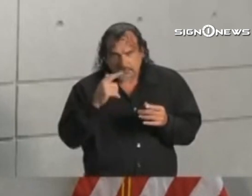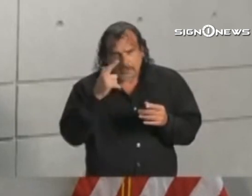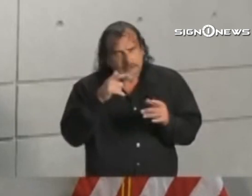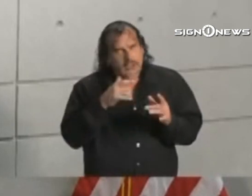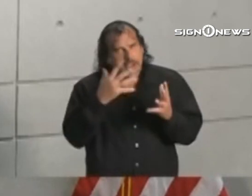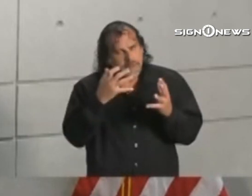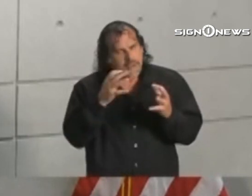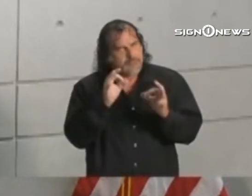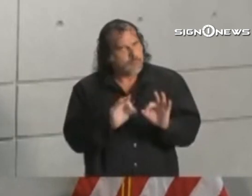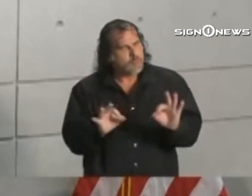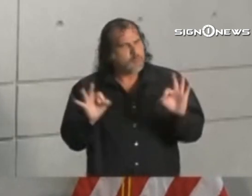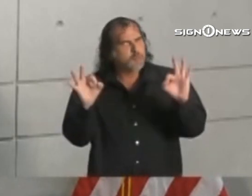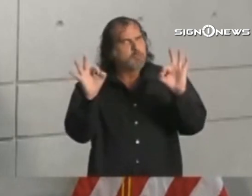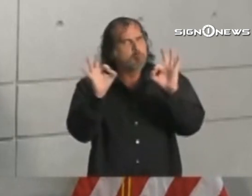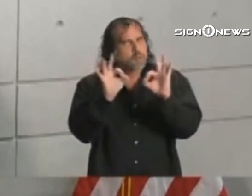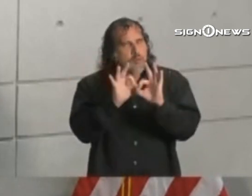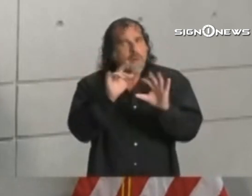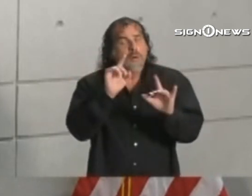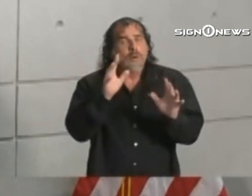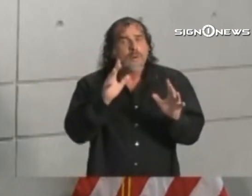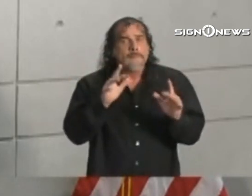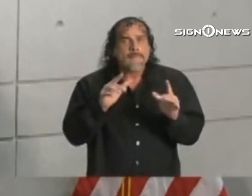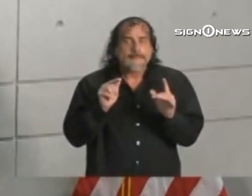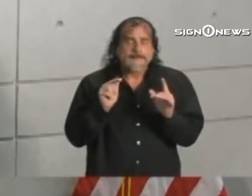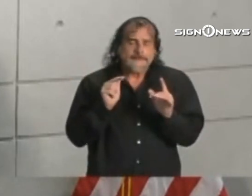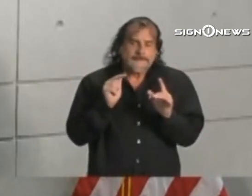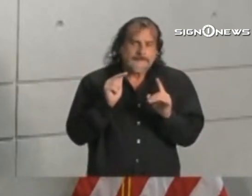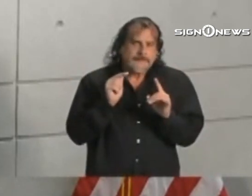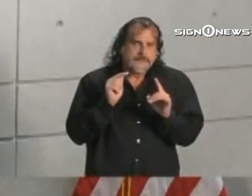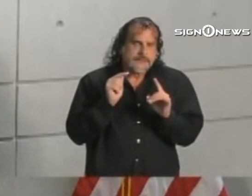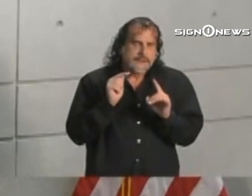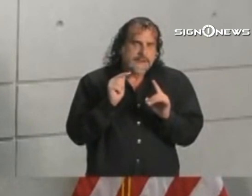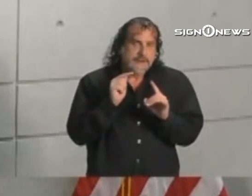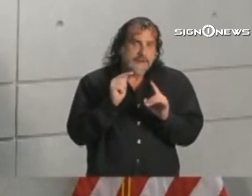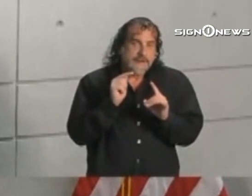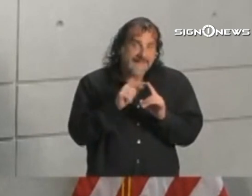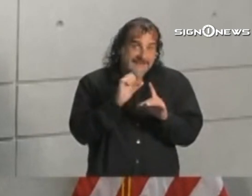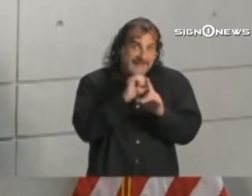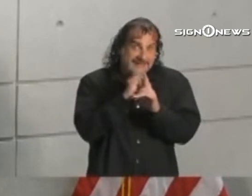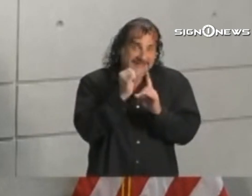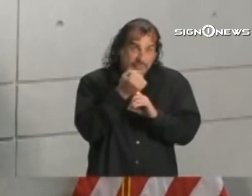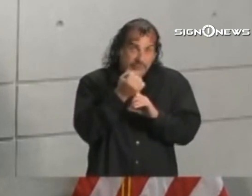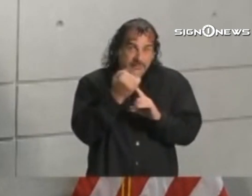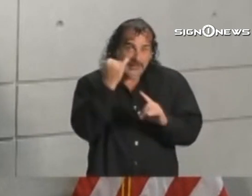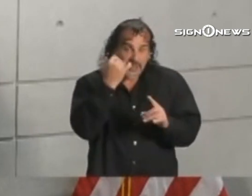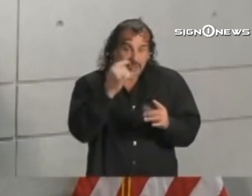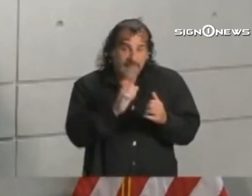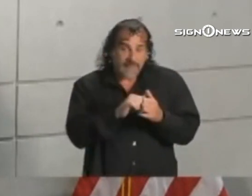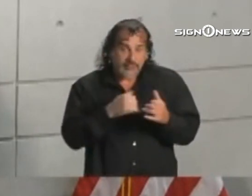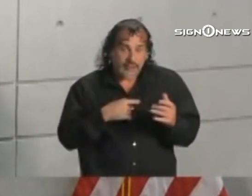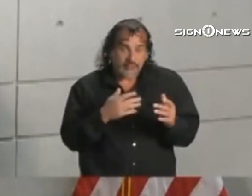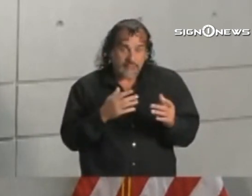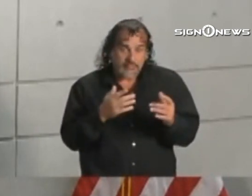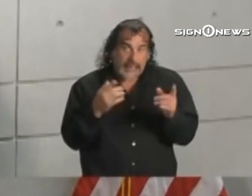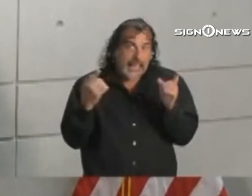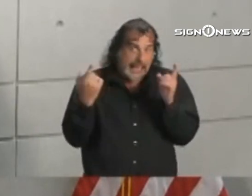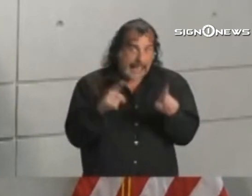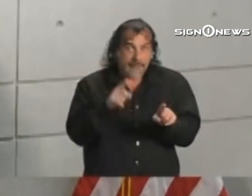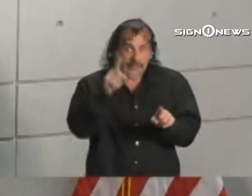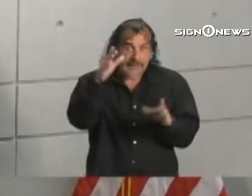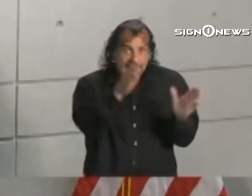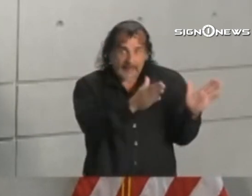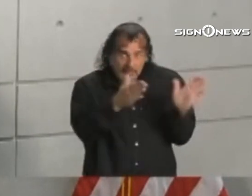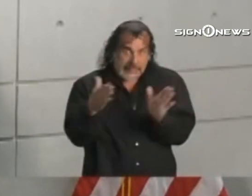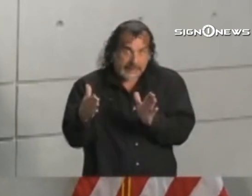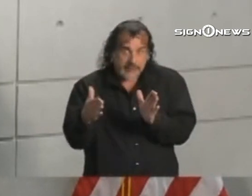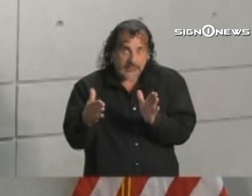really important. This is one of those scenarios where if things occur exactly the way it is currently projected, it is